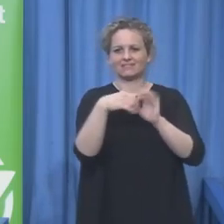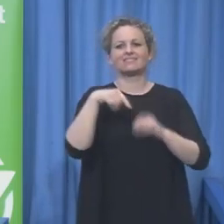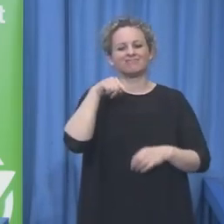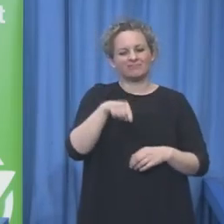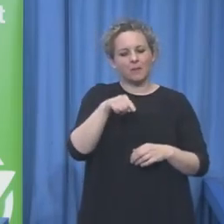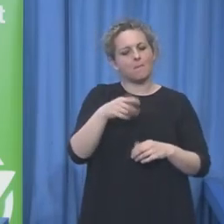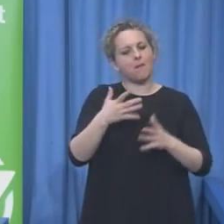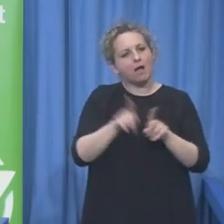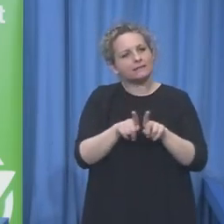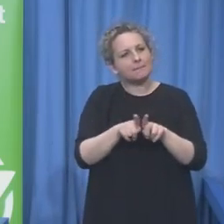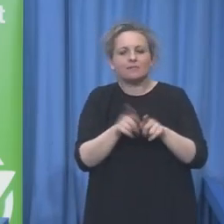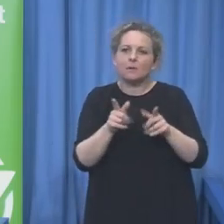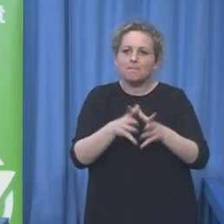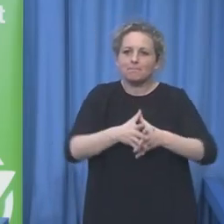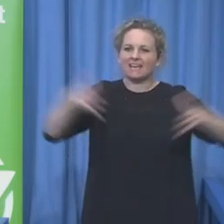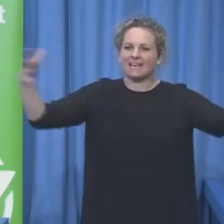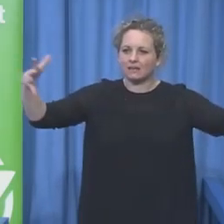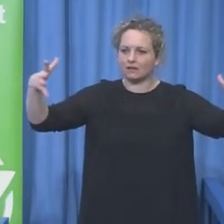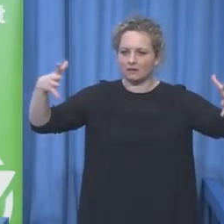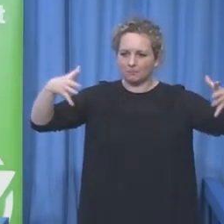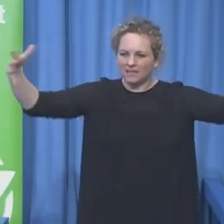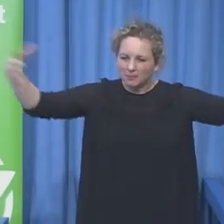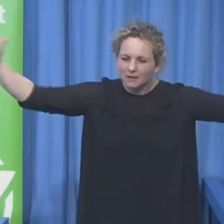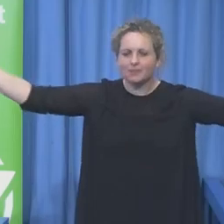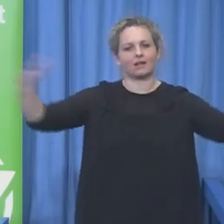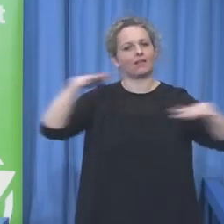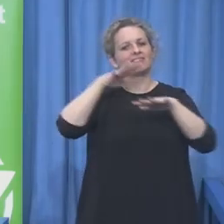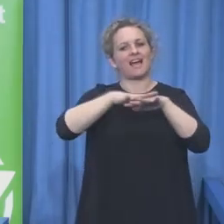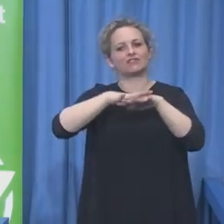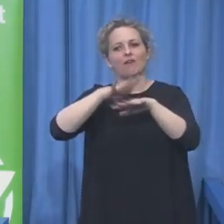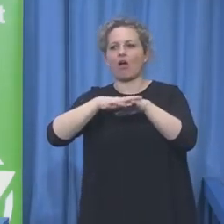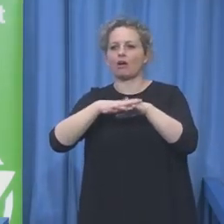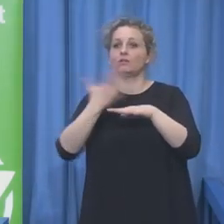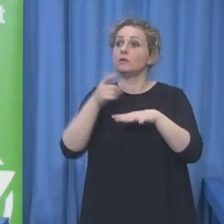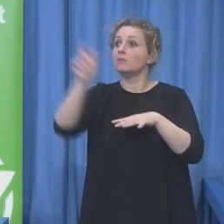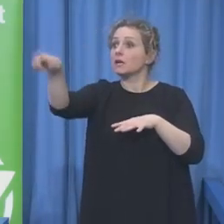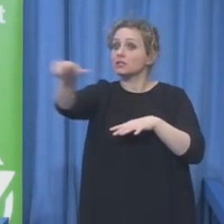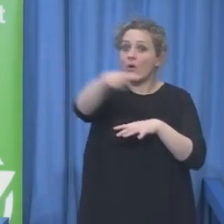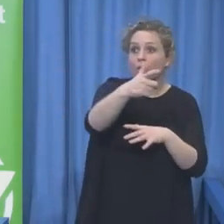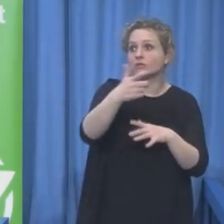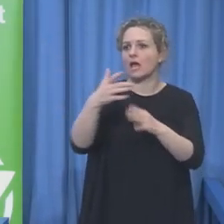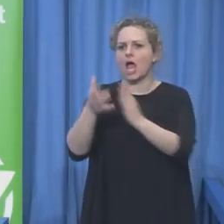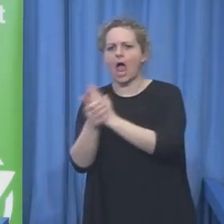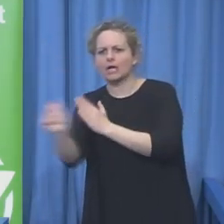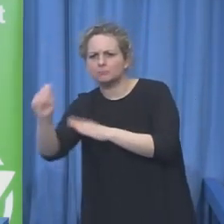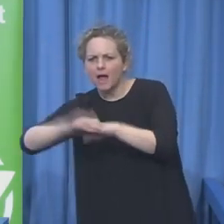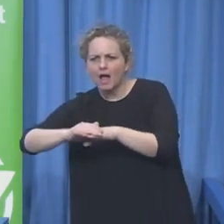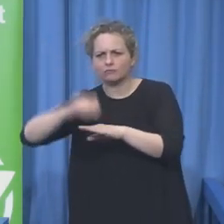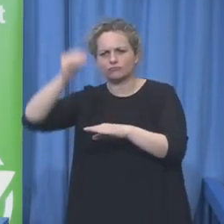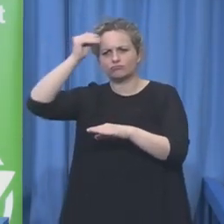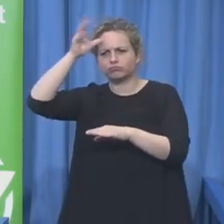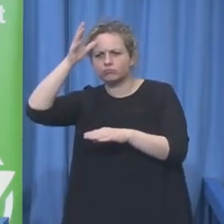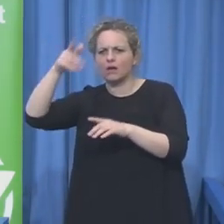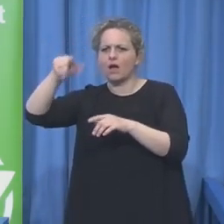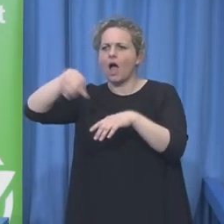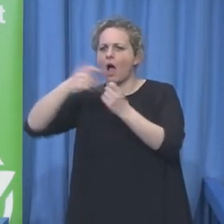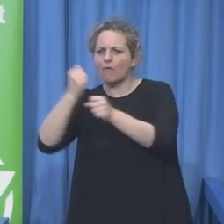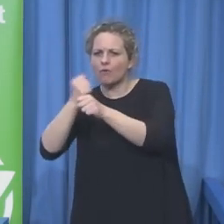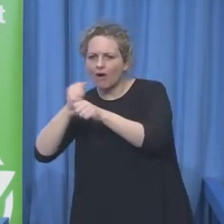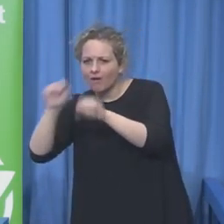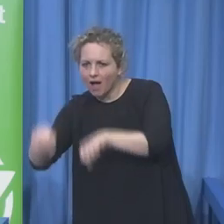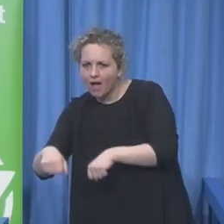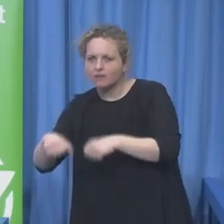recovery and vocational recovery professional all around the world, sharing their own best practices. So I want to